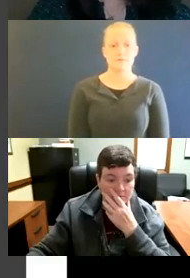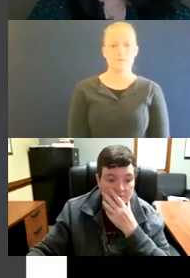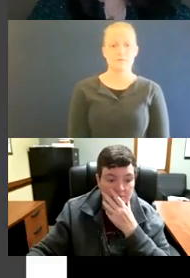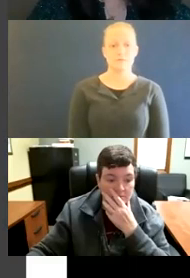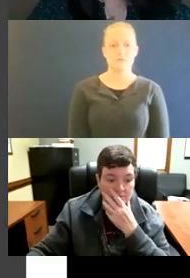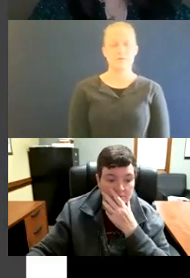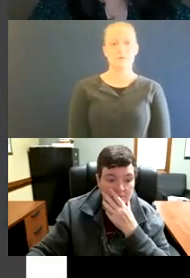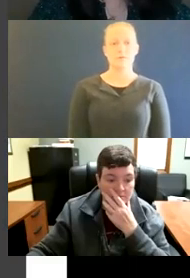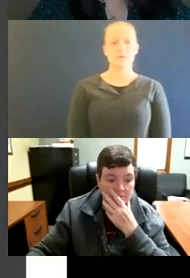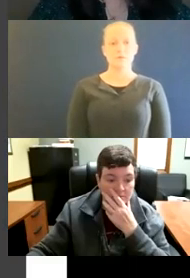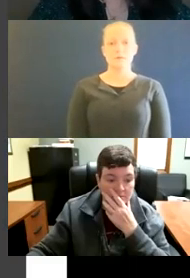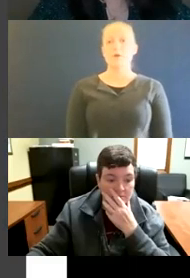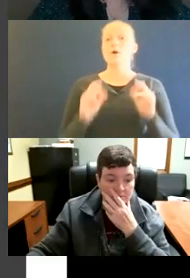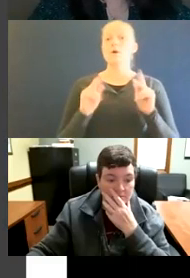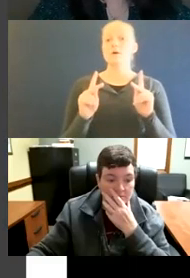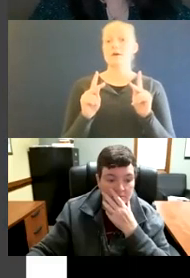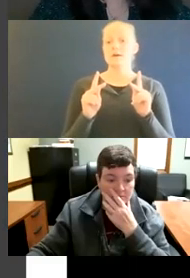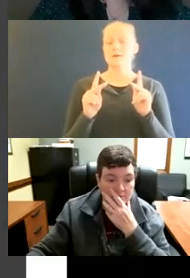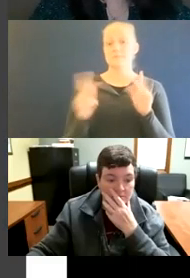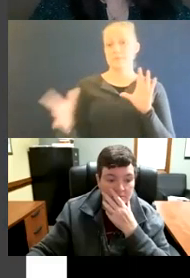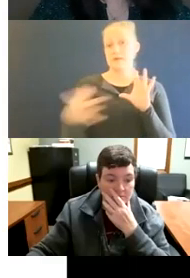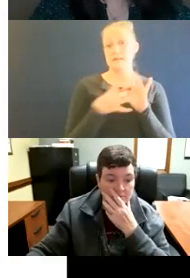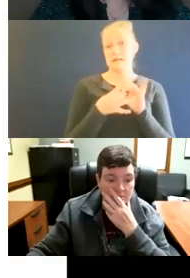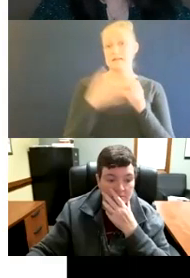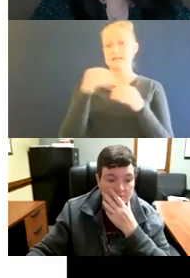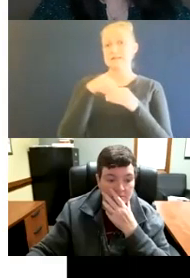Okay, so those things are linked in the folder for you.